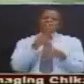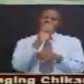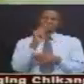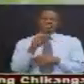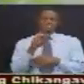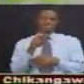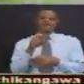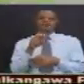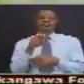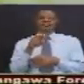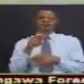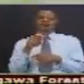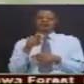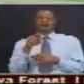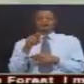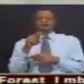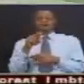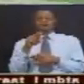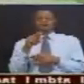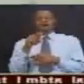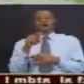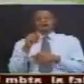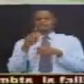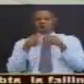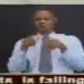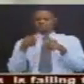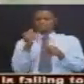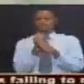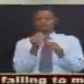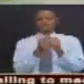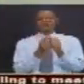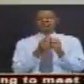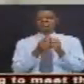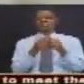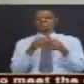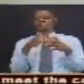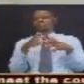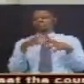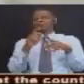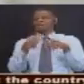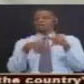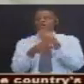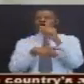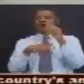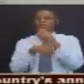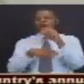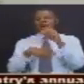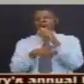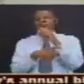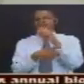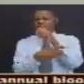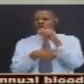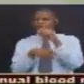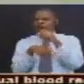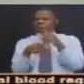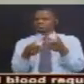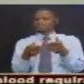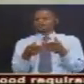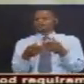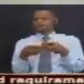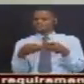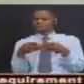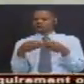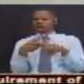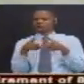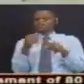done these contractors will work with the communities because you're also going to sensitize the communities we're going to equip them with uh community policing